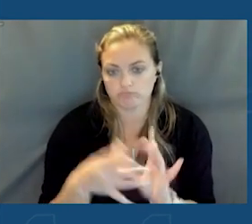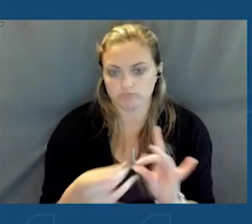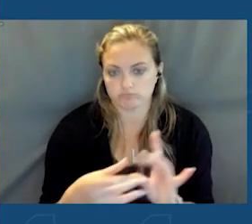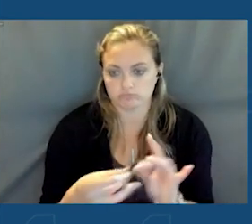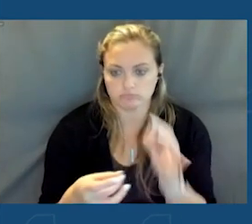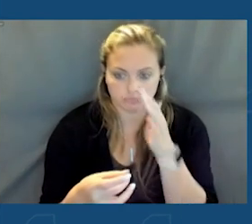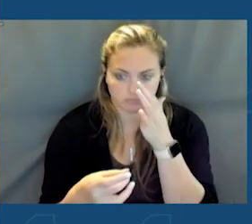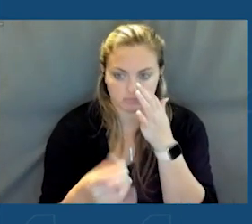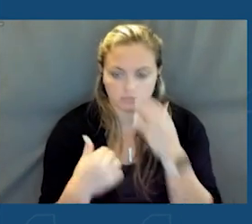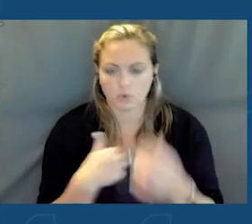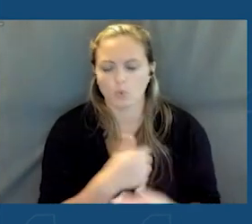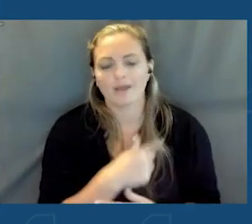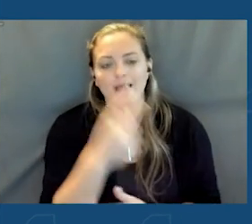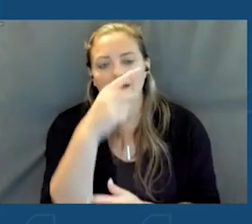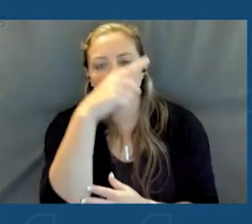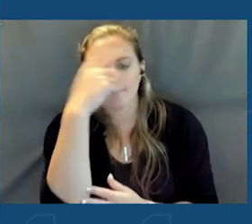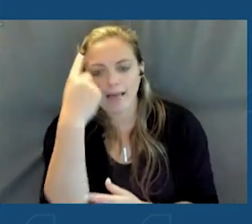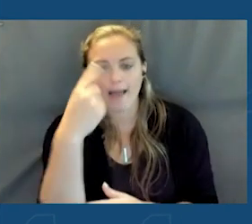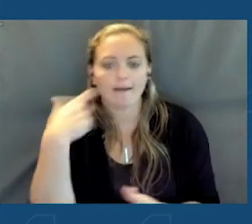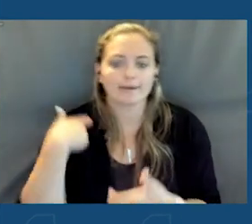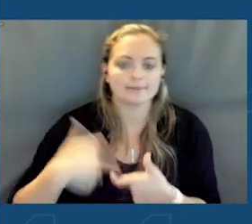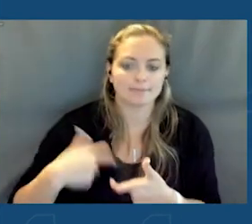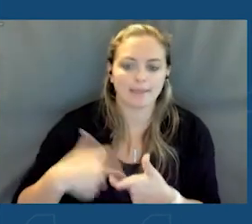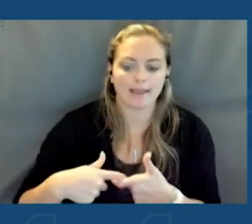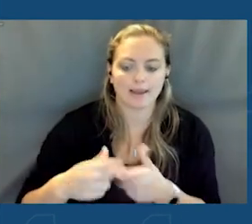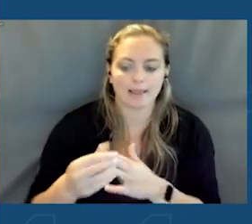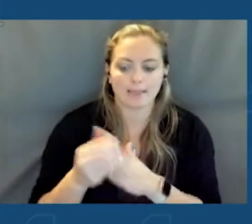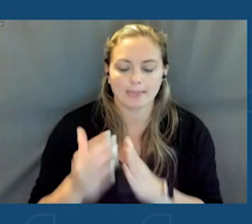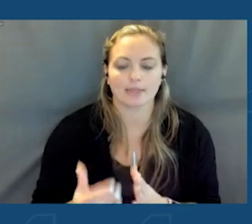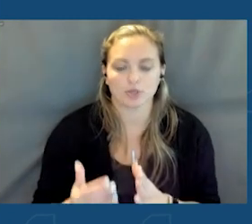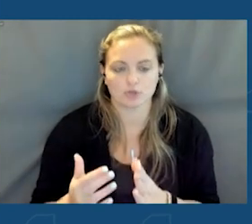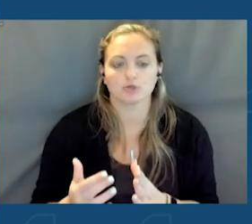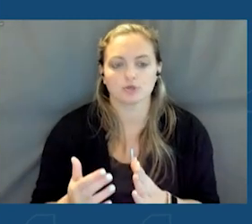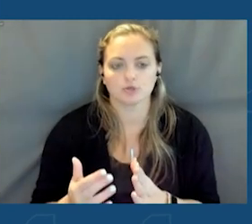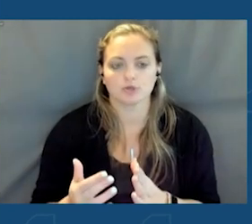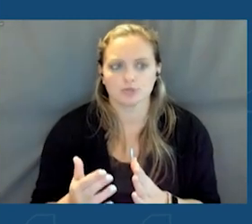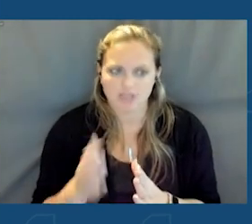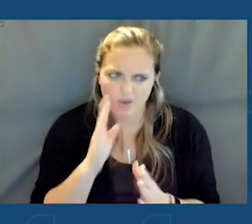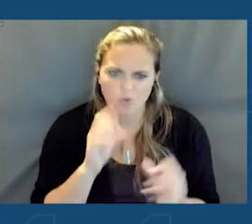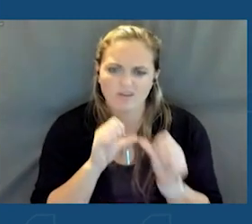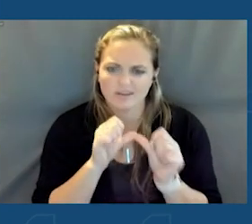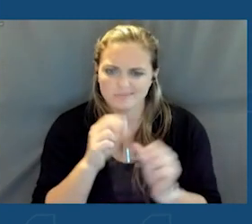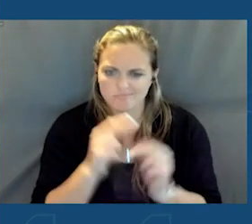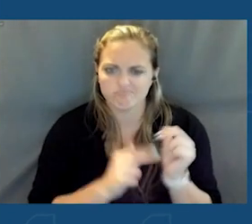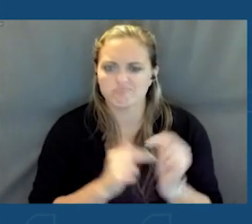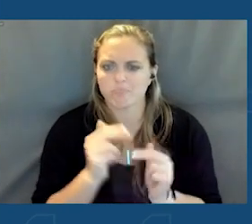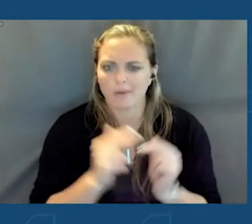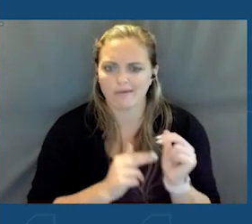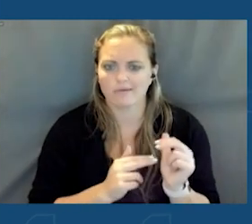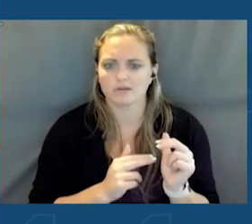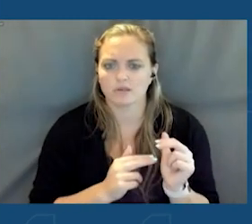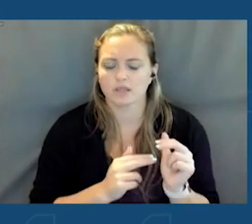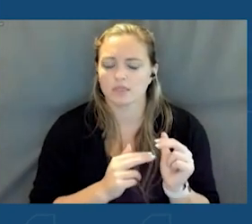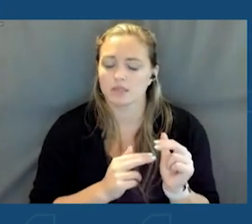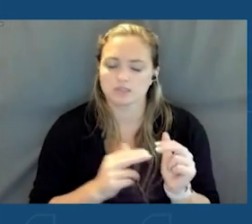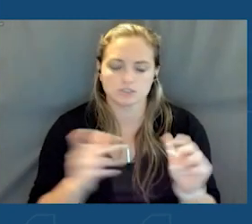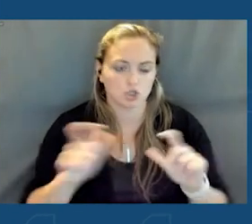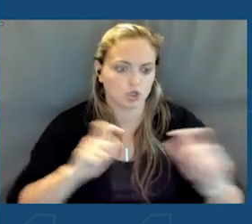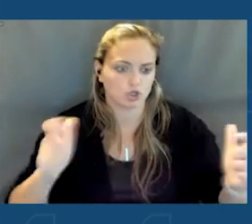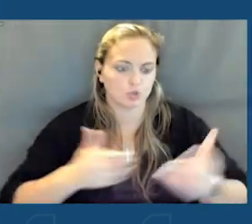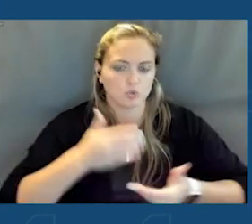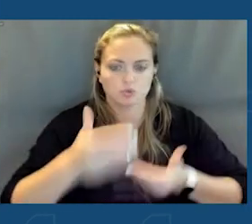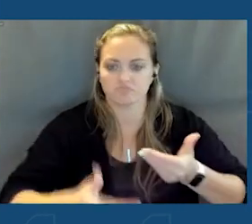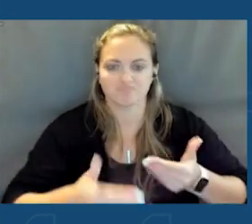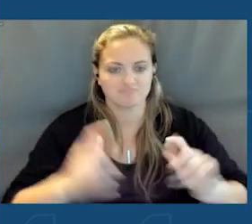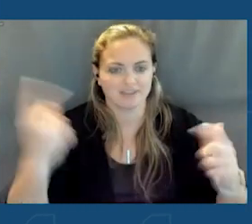have Black and Hispanic leaders in industries who are going to build this airport, this is a momentous day.